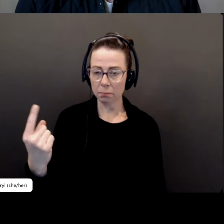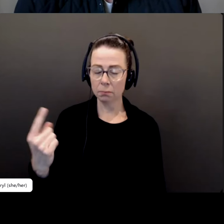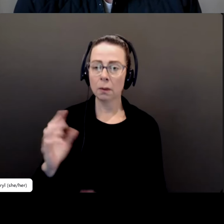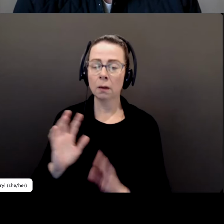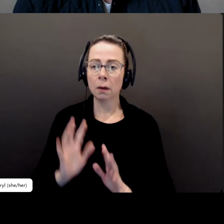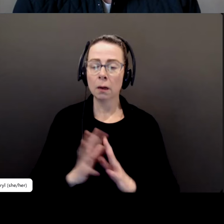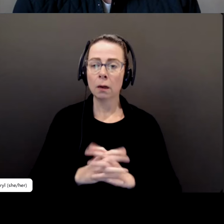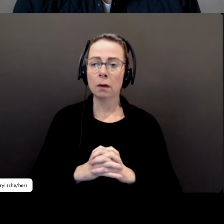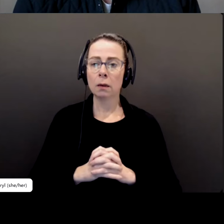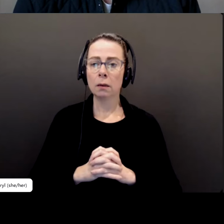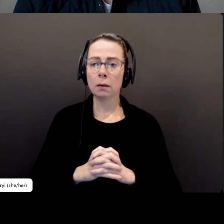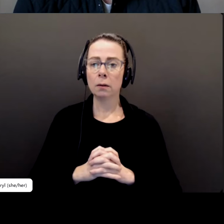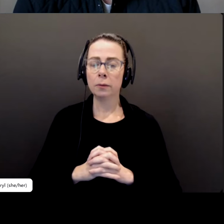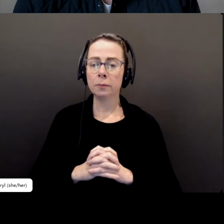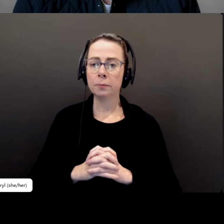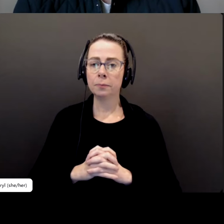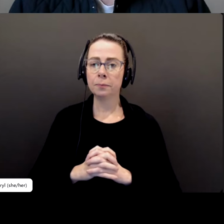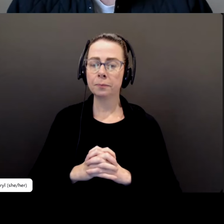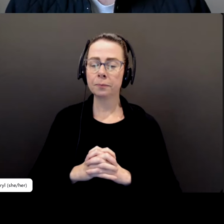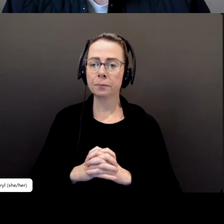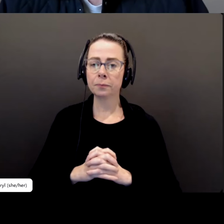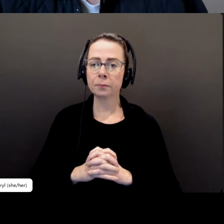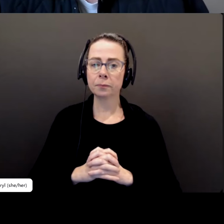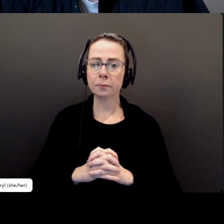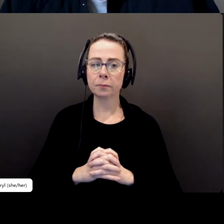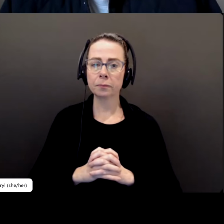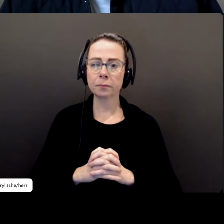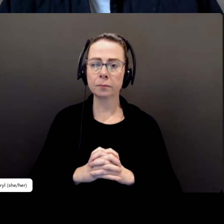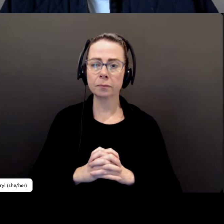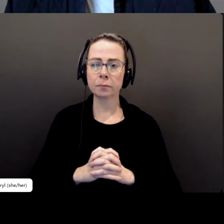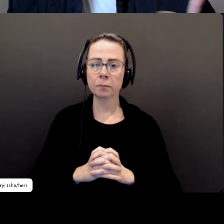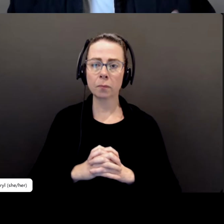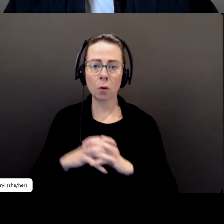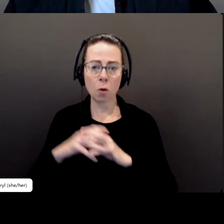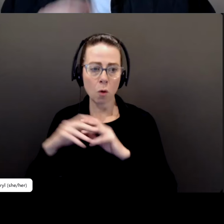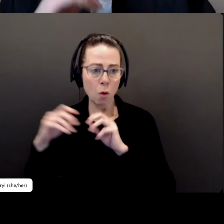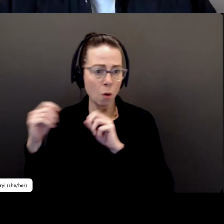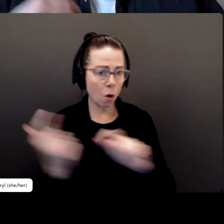would be not that they're eliminating it fully, but that they're eliminating